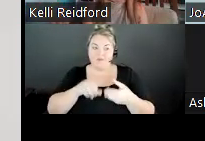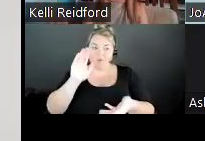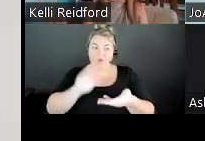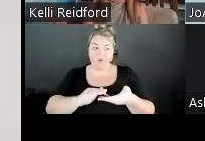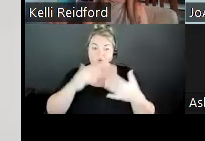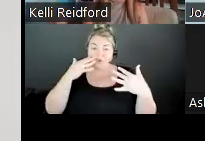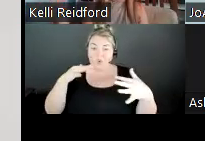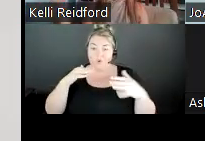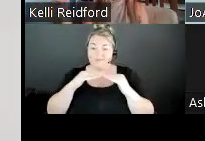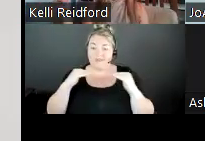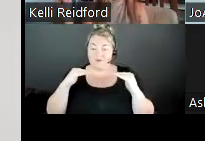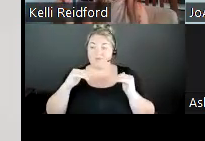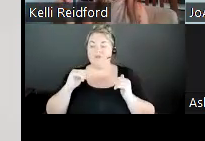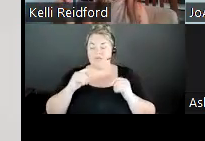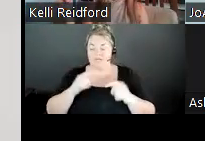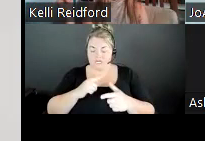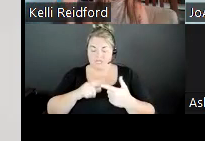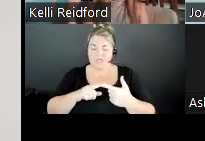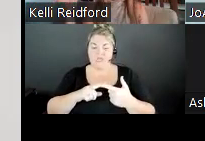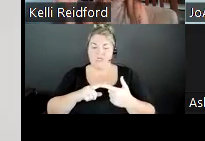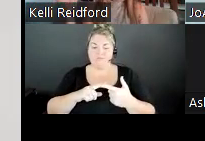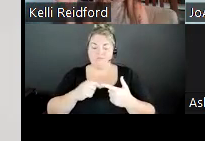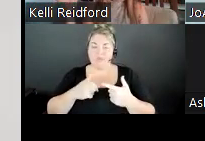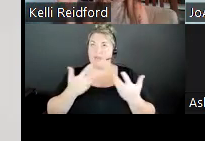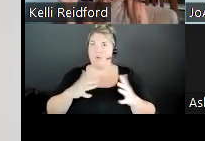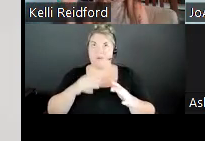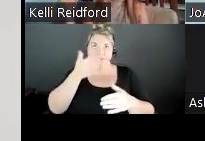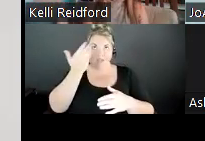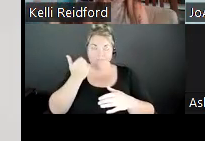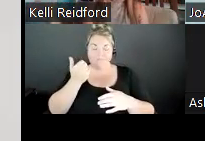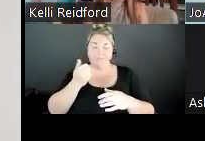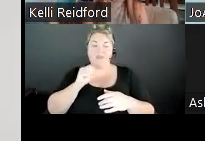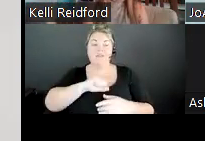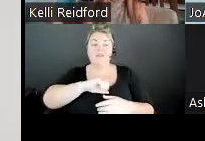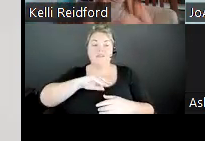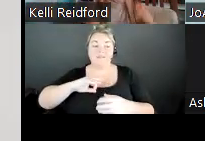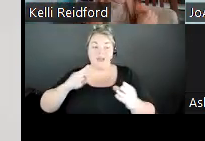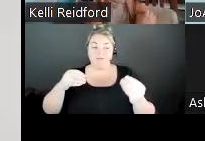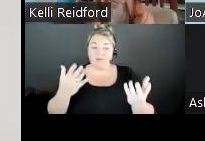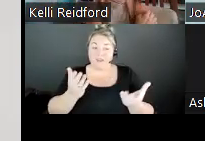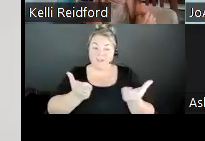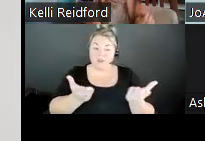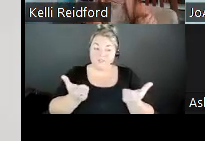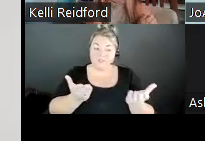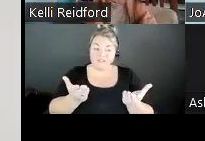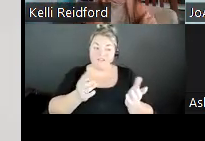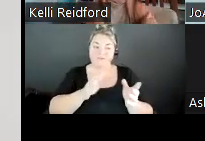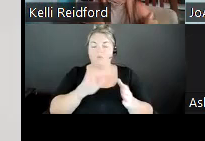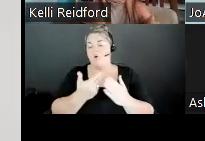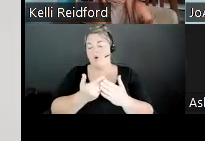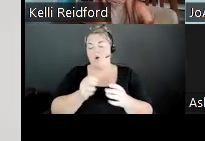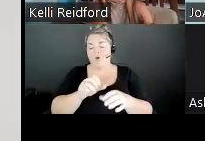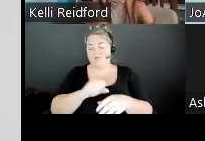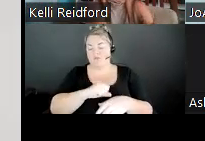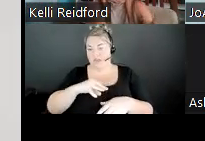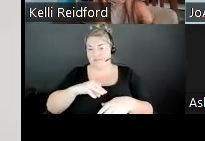noise levels. And then I don't want to ever forget the staff providing services, all staff, having a space